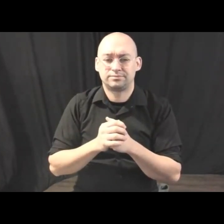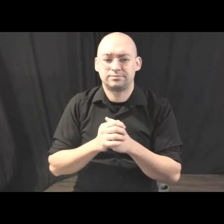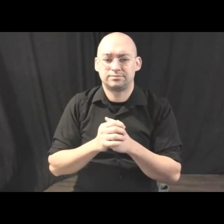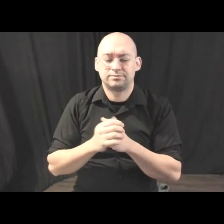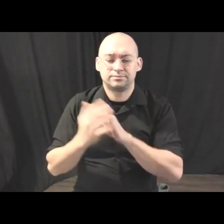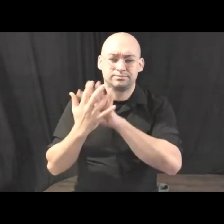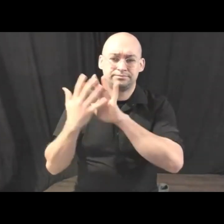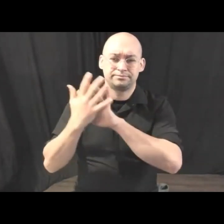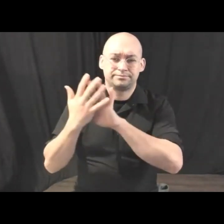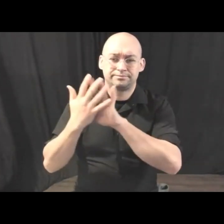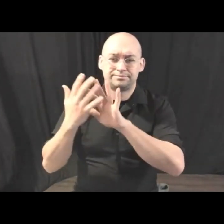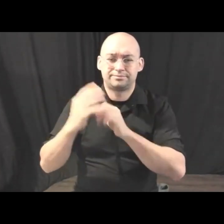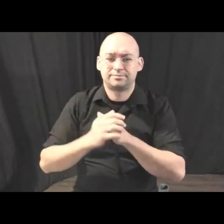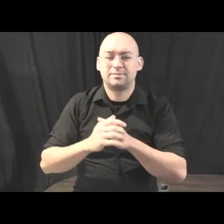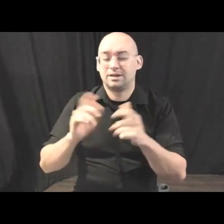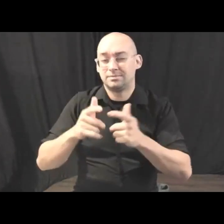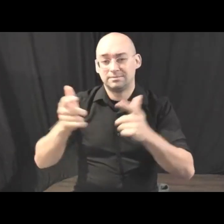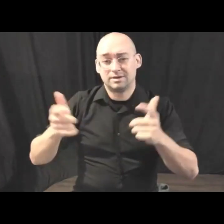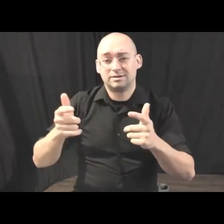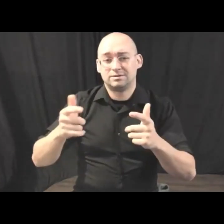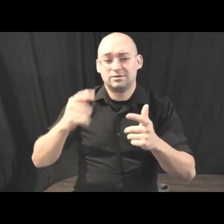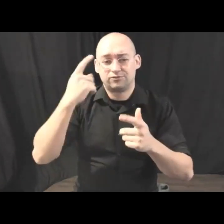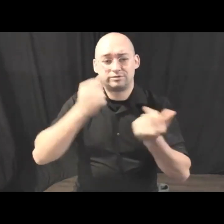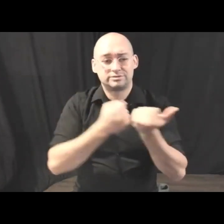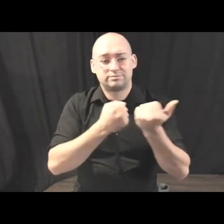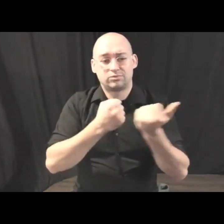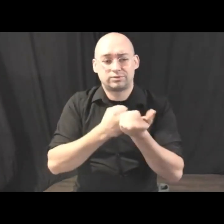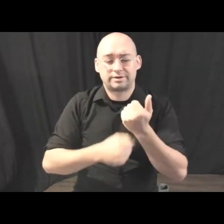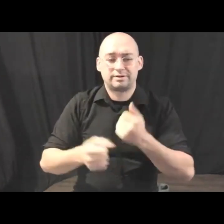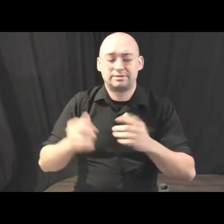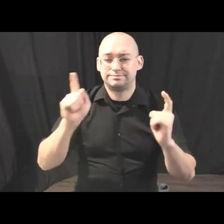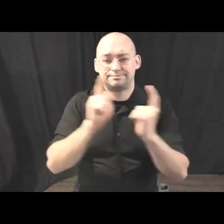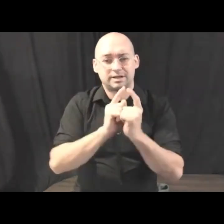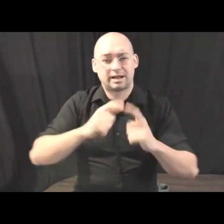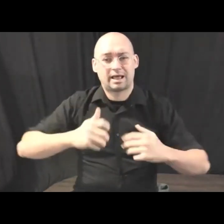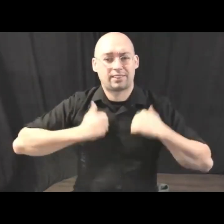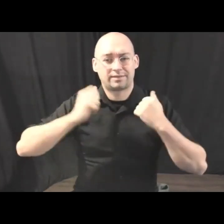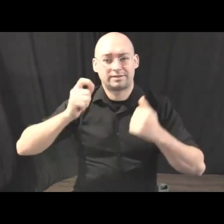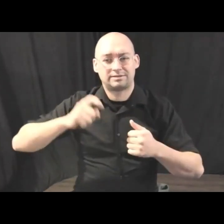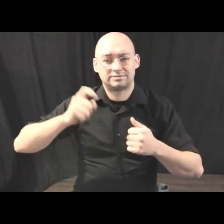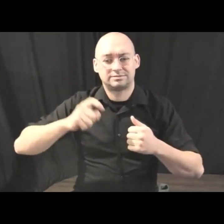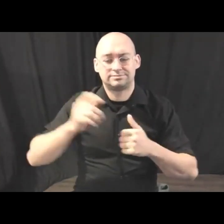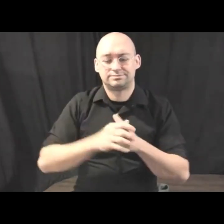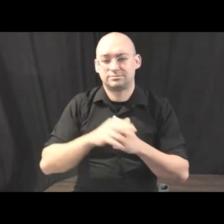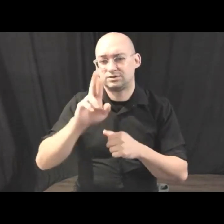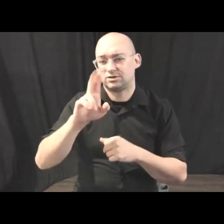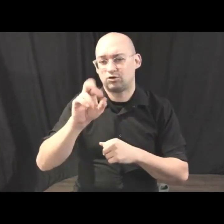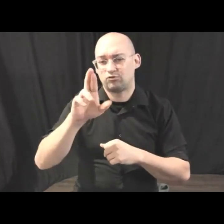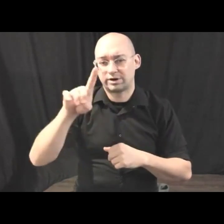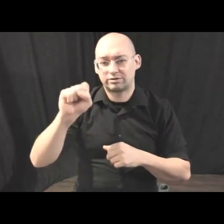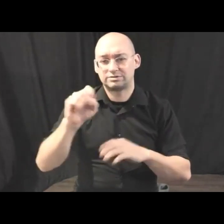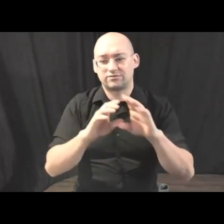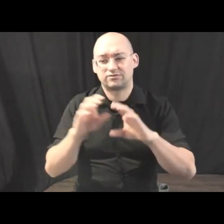That has been tremendous, again, in terms of supporting meeting the health needs. Records investments in training, stipend, and incentives.